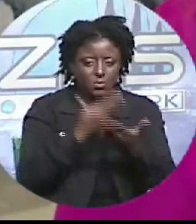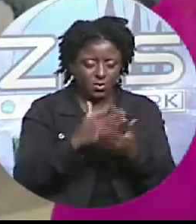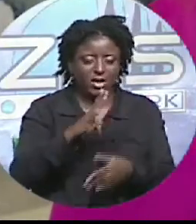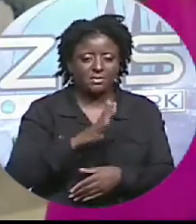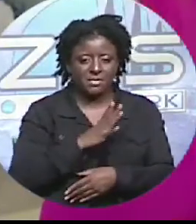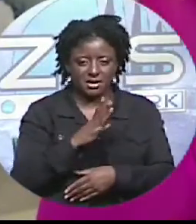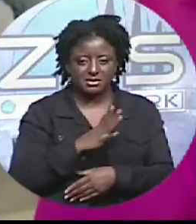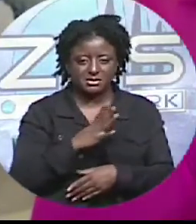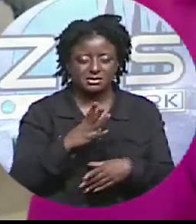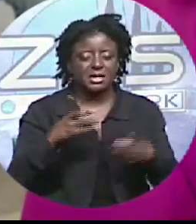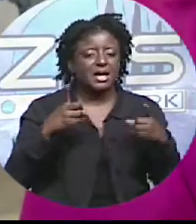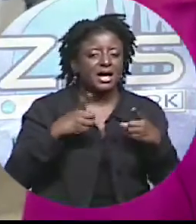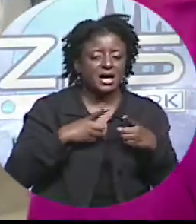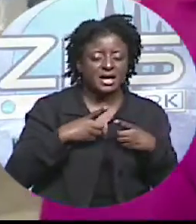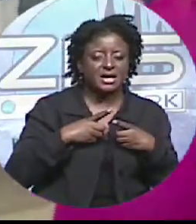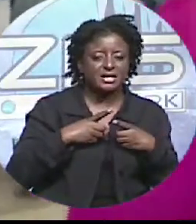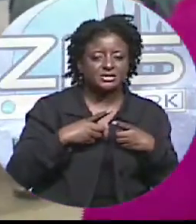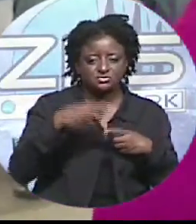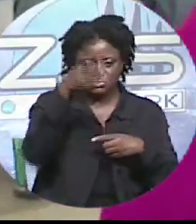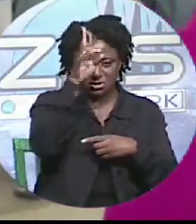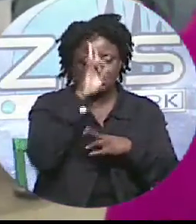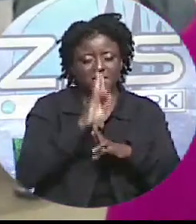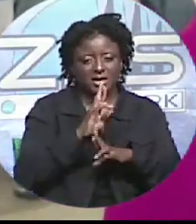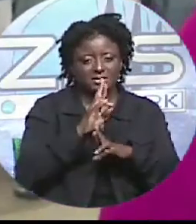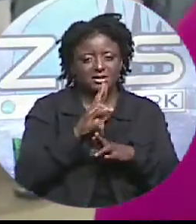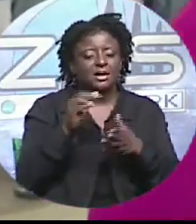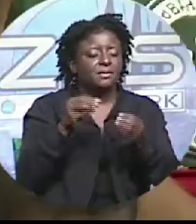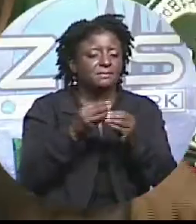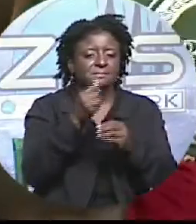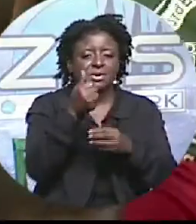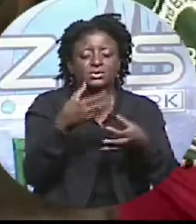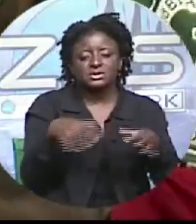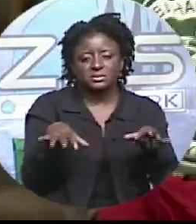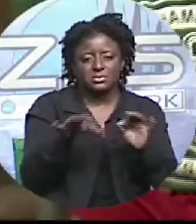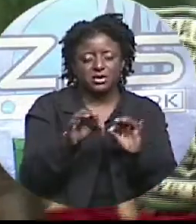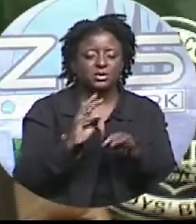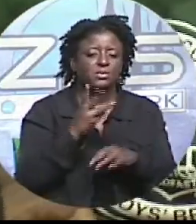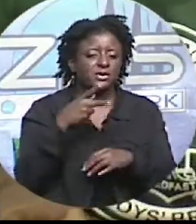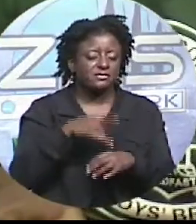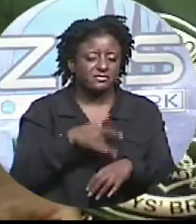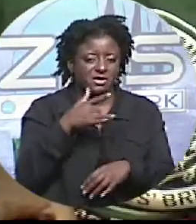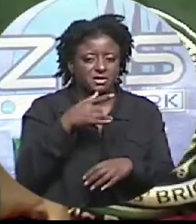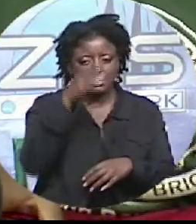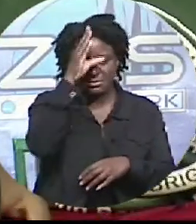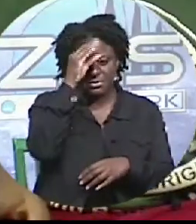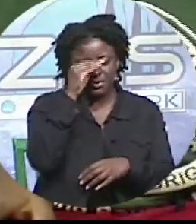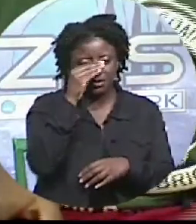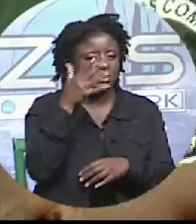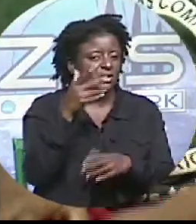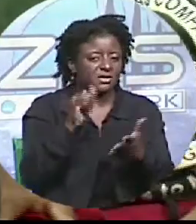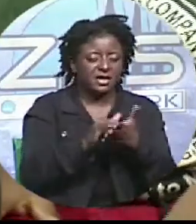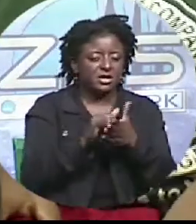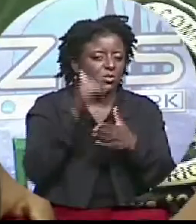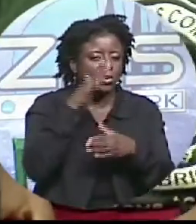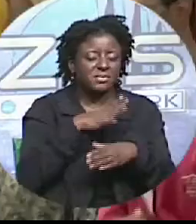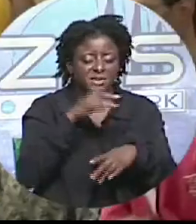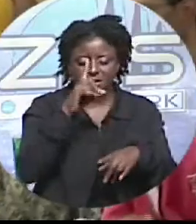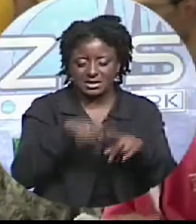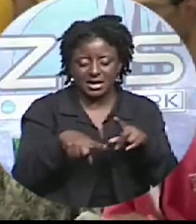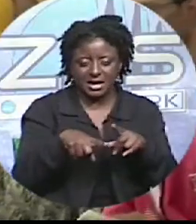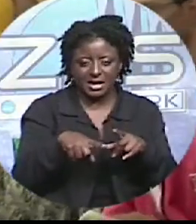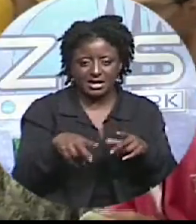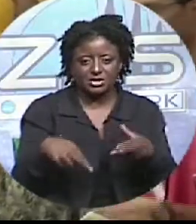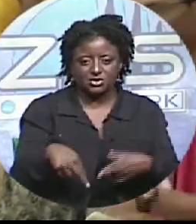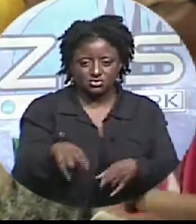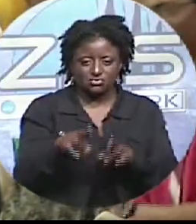respect, and that was most important. We feel as though women can't raise boys,